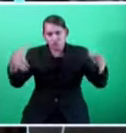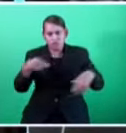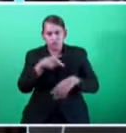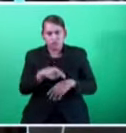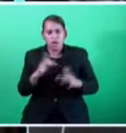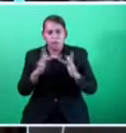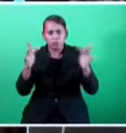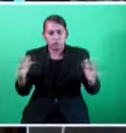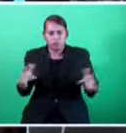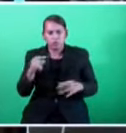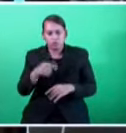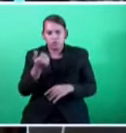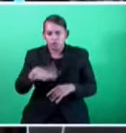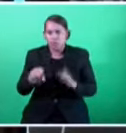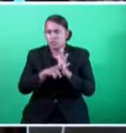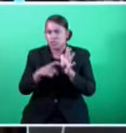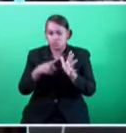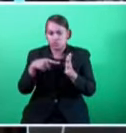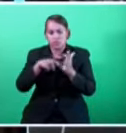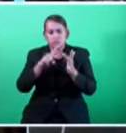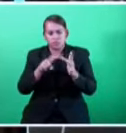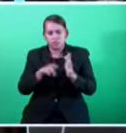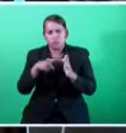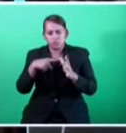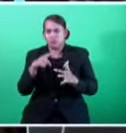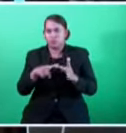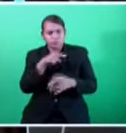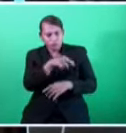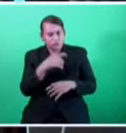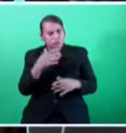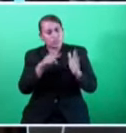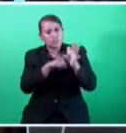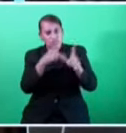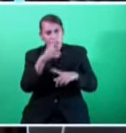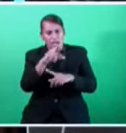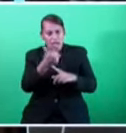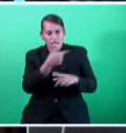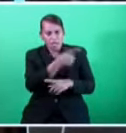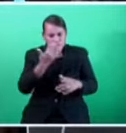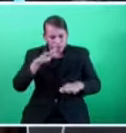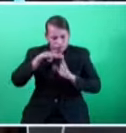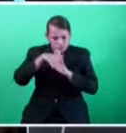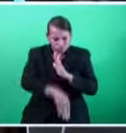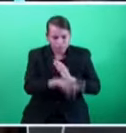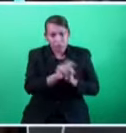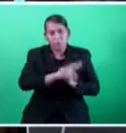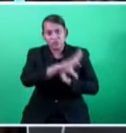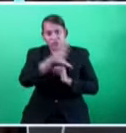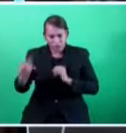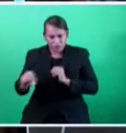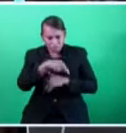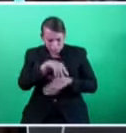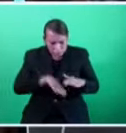upstream in Rekireki, the Nokawandra Creek. We have done upstream very successfully up till the bridge, half kilometer, and from the bridge down in